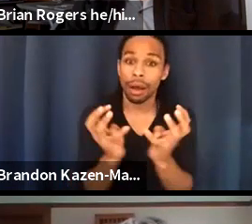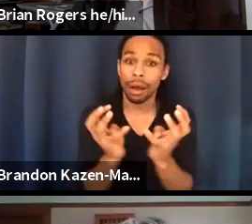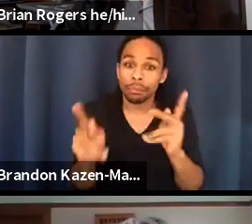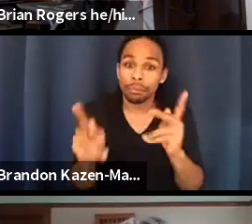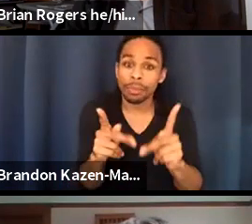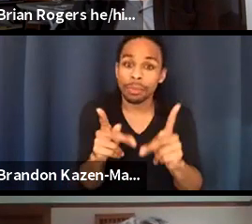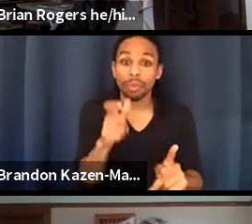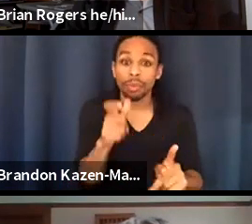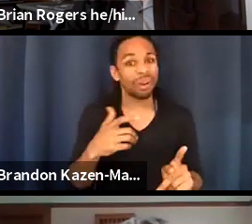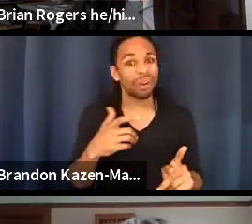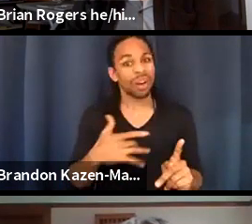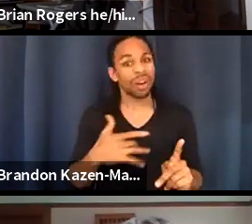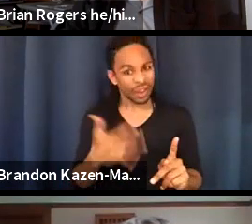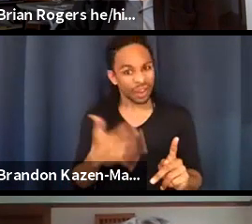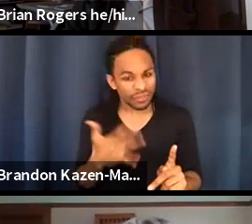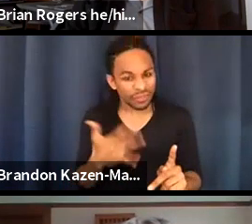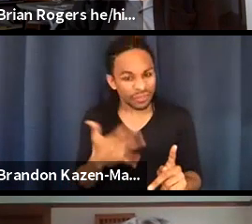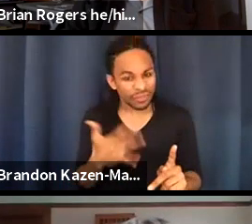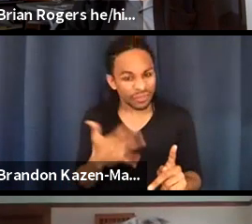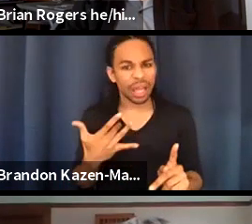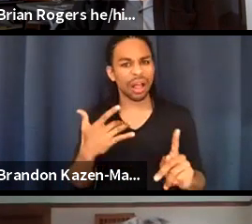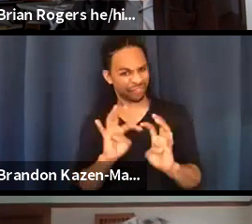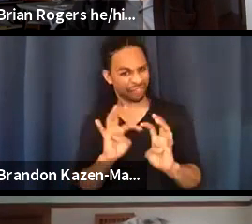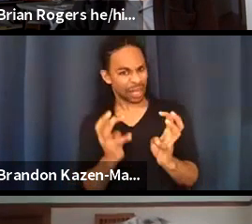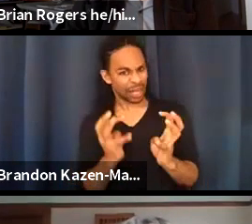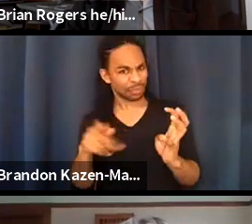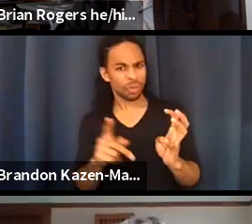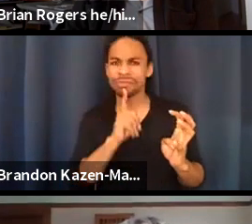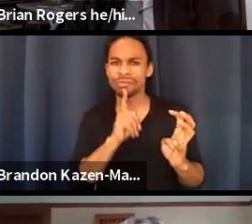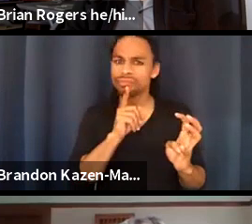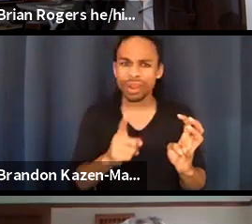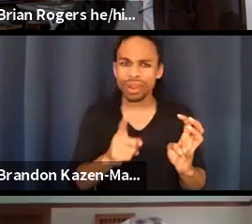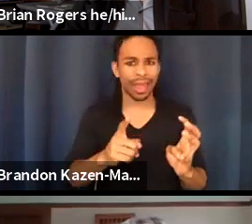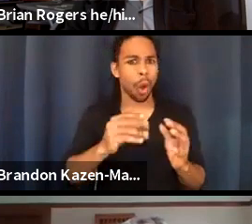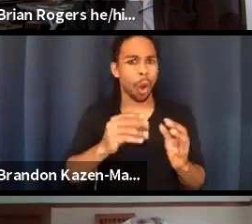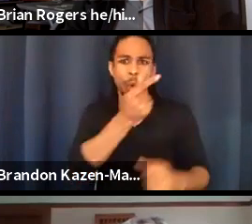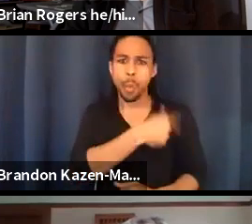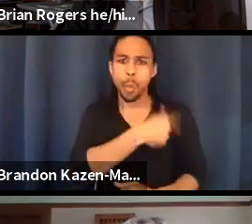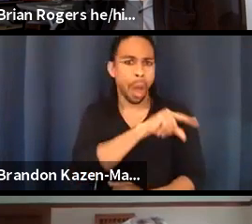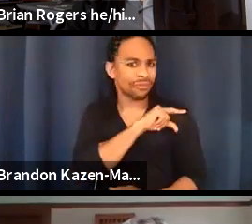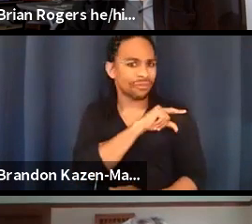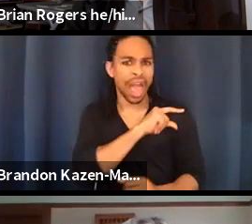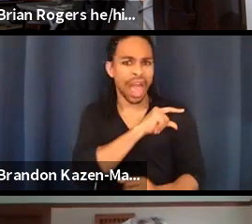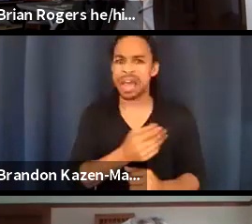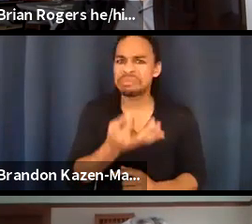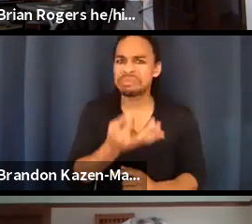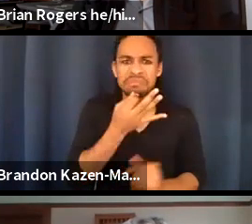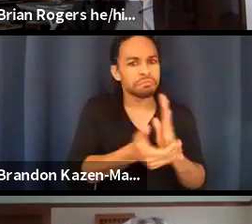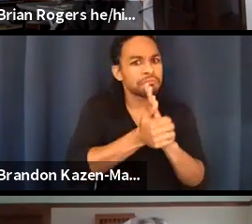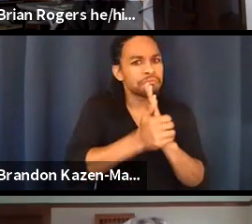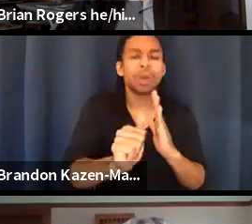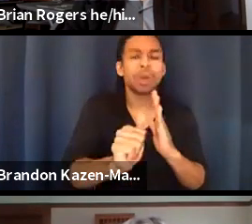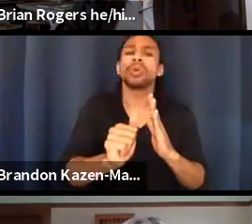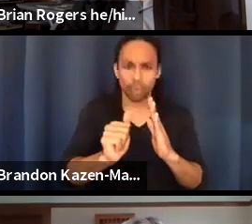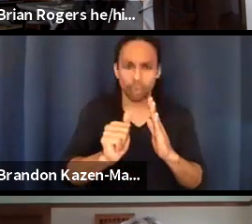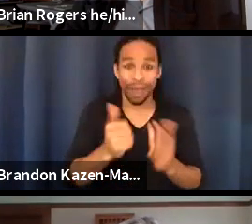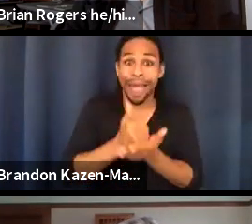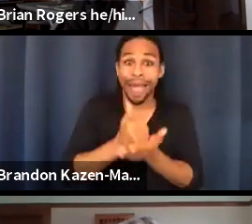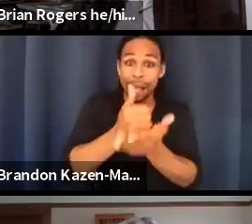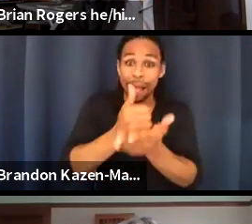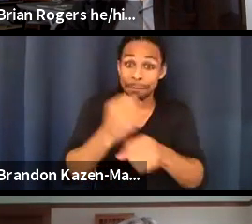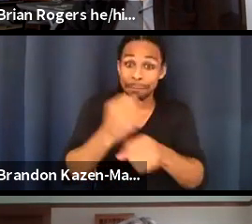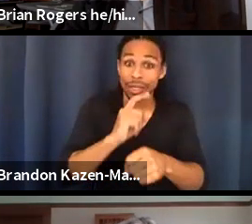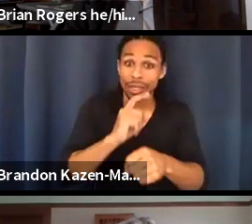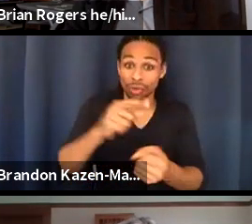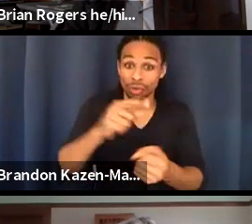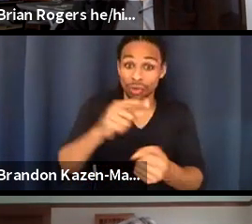the working group's work. And I imagine that they invited me because I'm a community organizer with ACRE, Artists Co-Creating Real